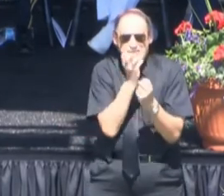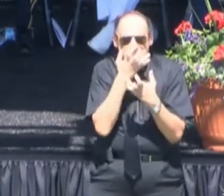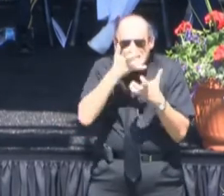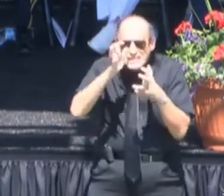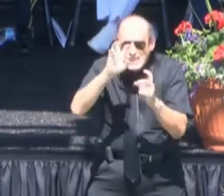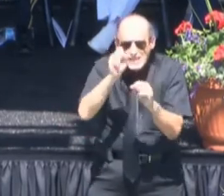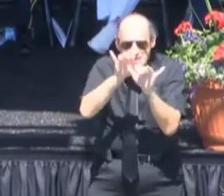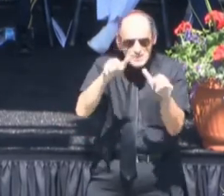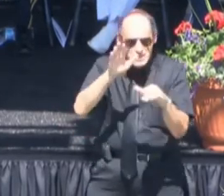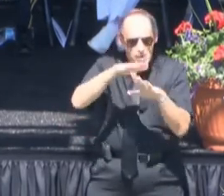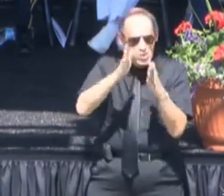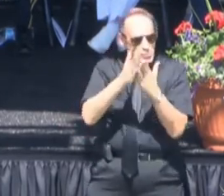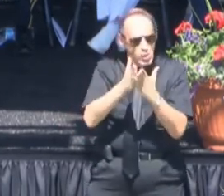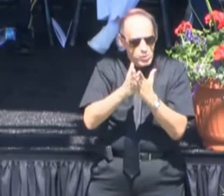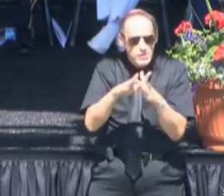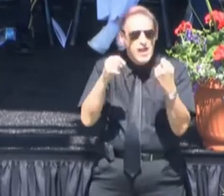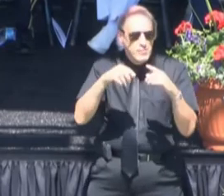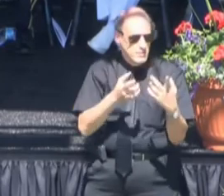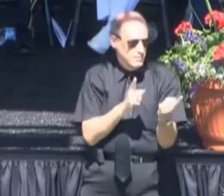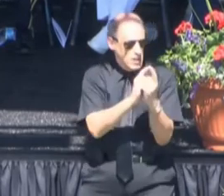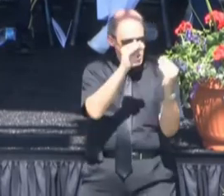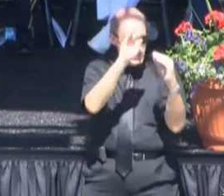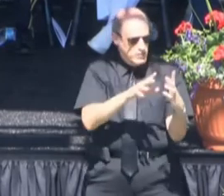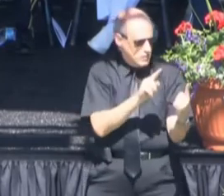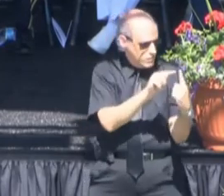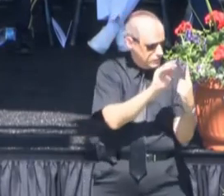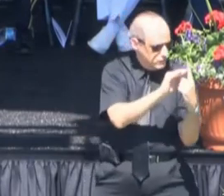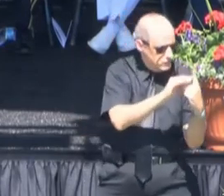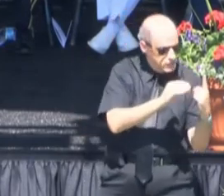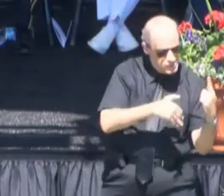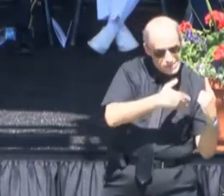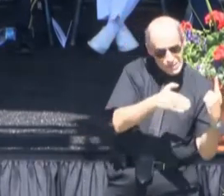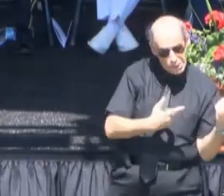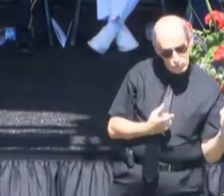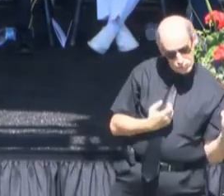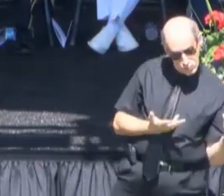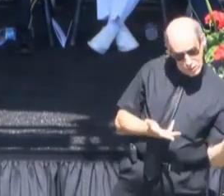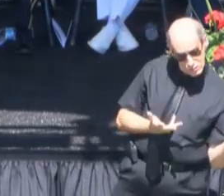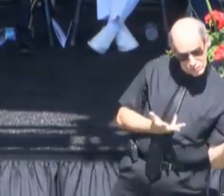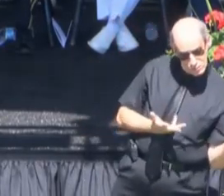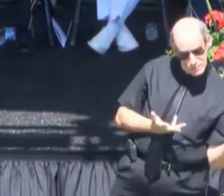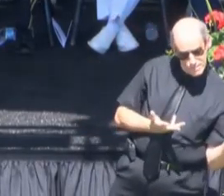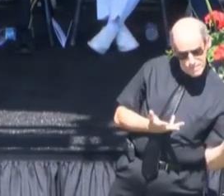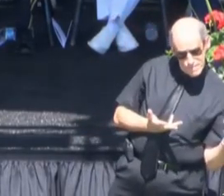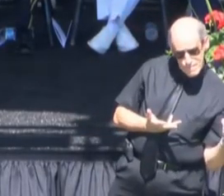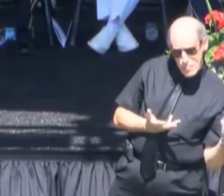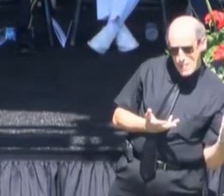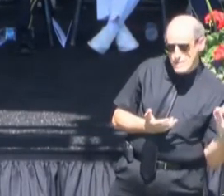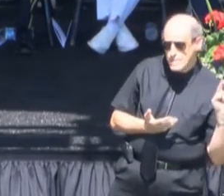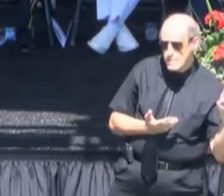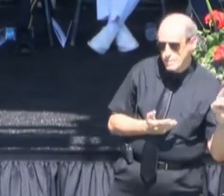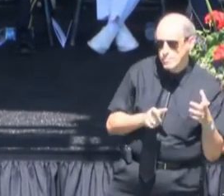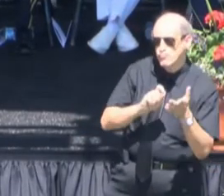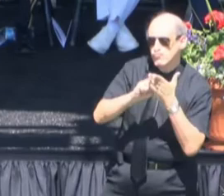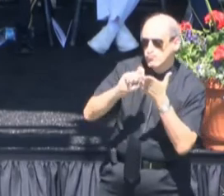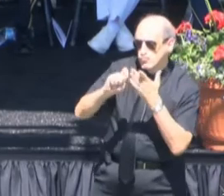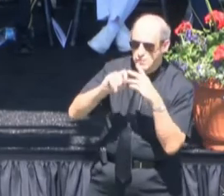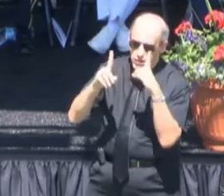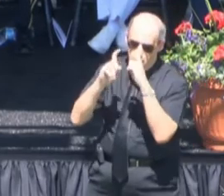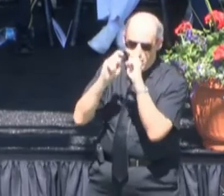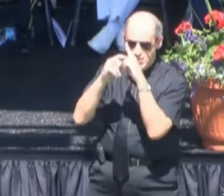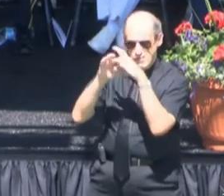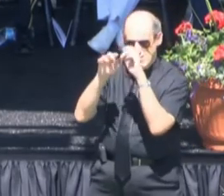this happened, I would go into Professor Gu's office and ask what the next step in our calculations was. He would write complicated